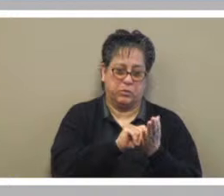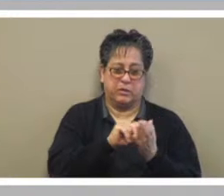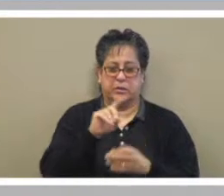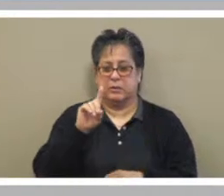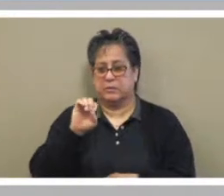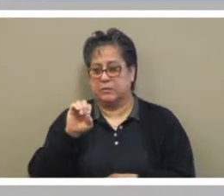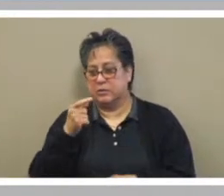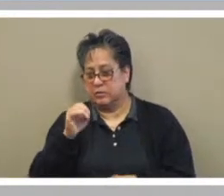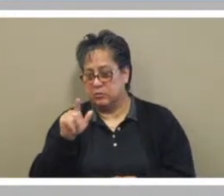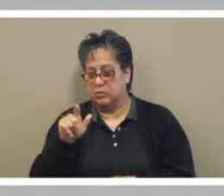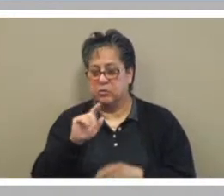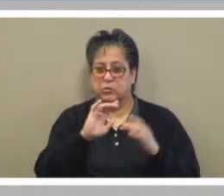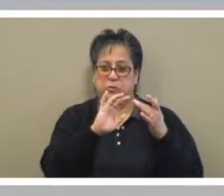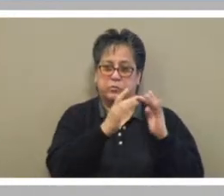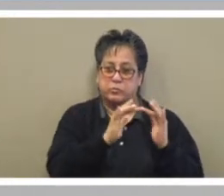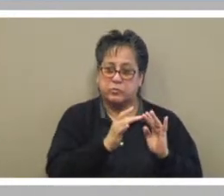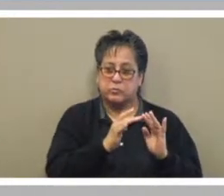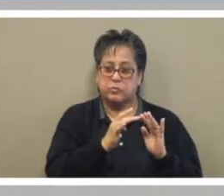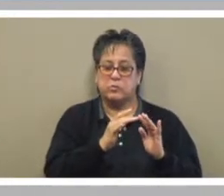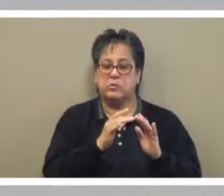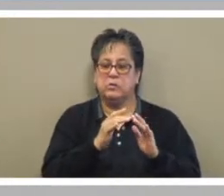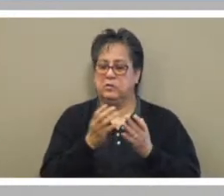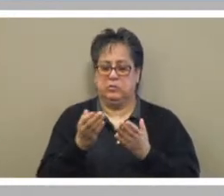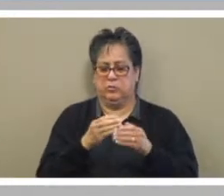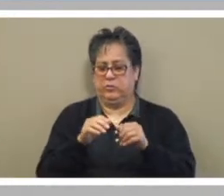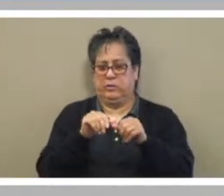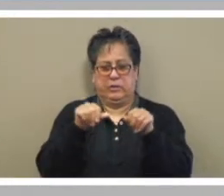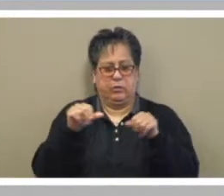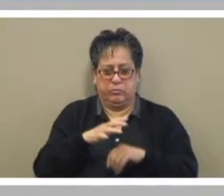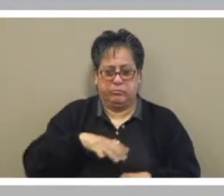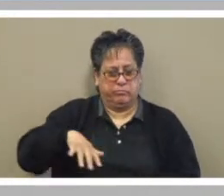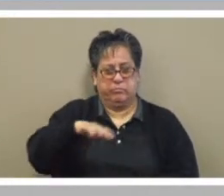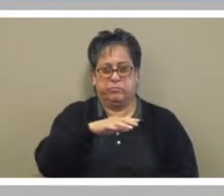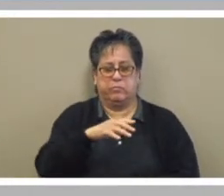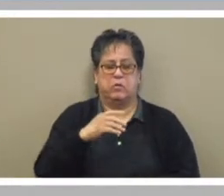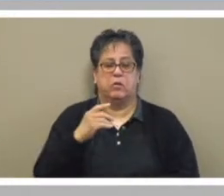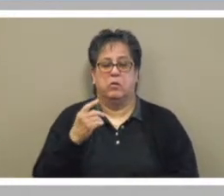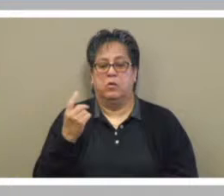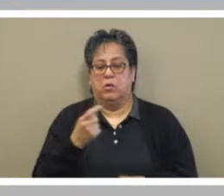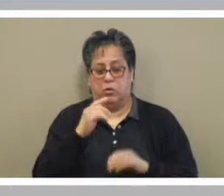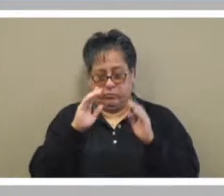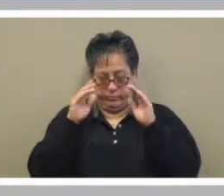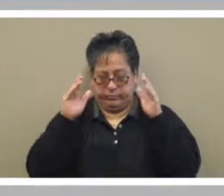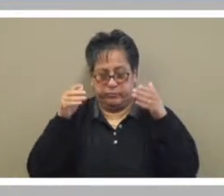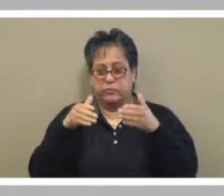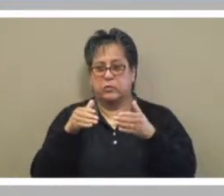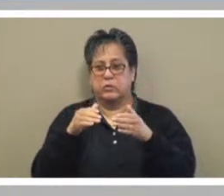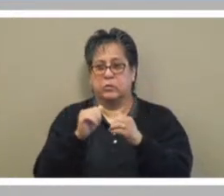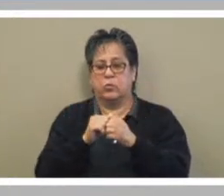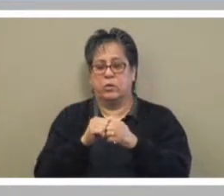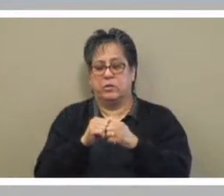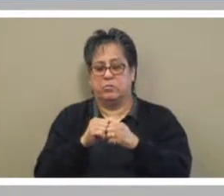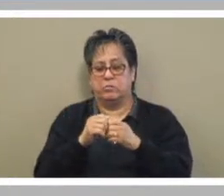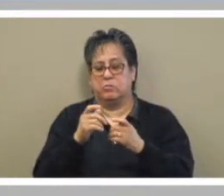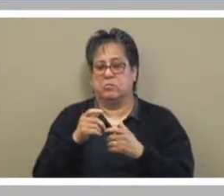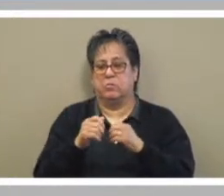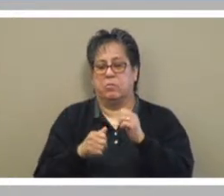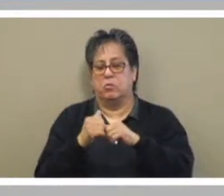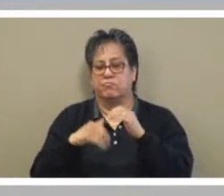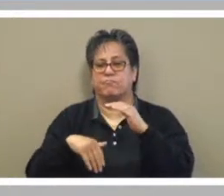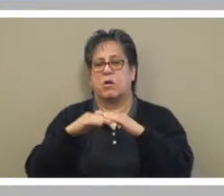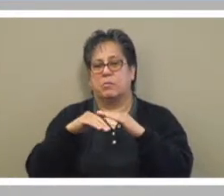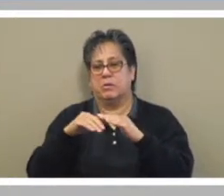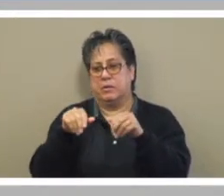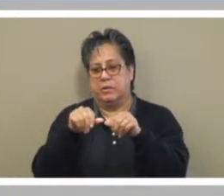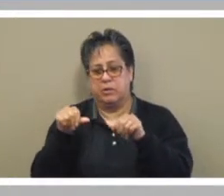different websites all throughout our service area, because we're always focusing on our optimization areas. So